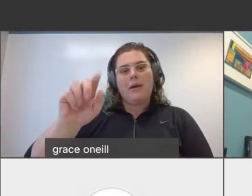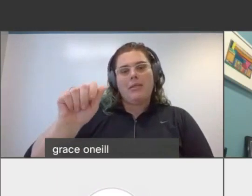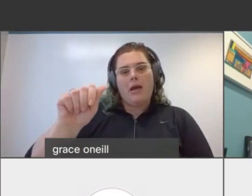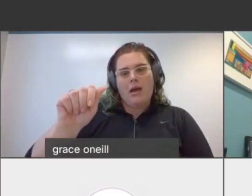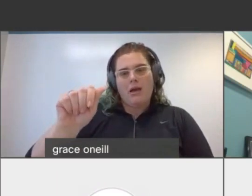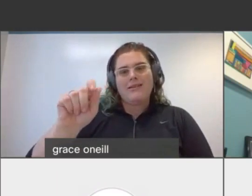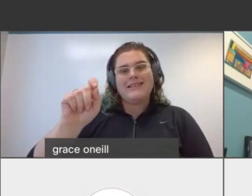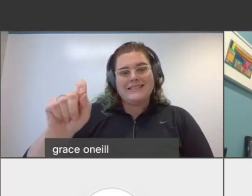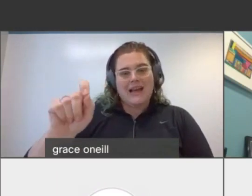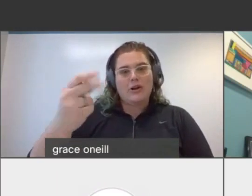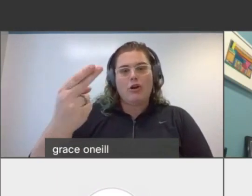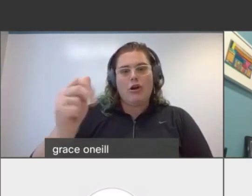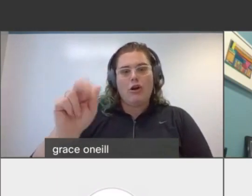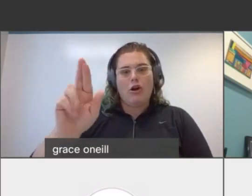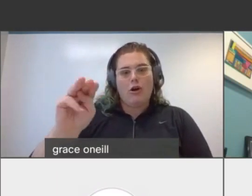pamela.harmon@dc.gov.